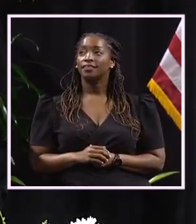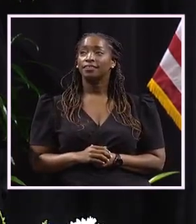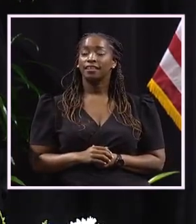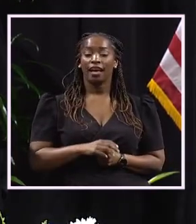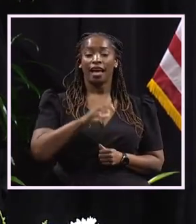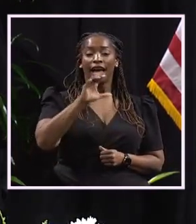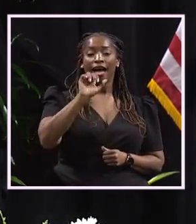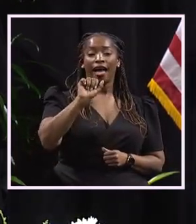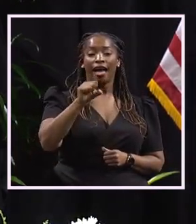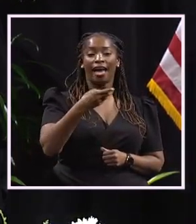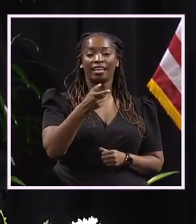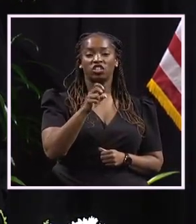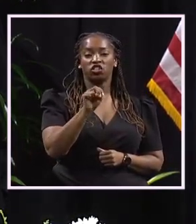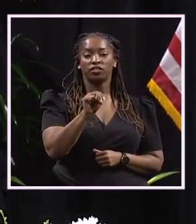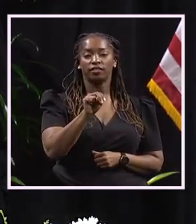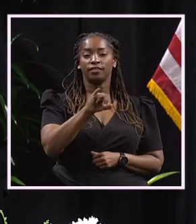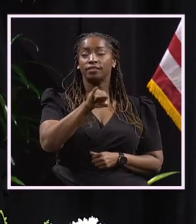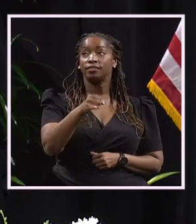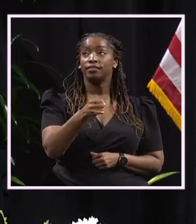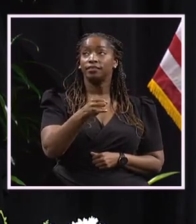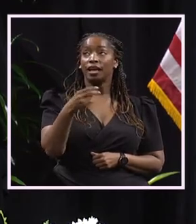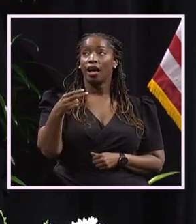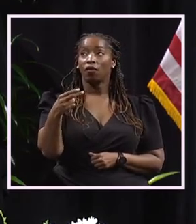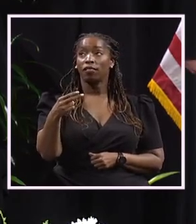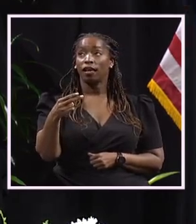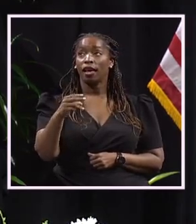Ashton Janice Hallett, MBA.